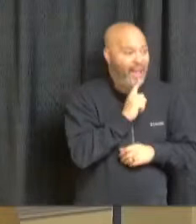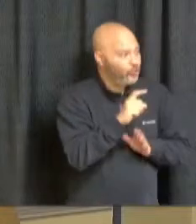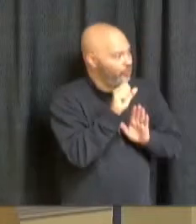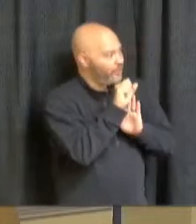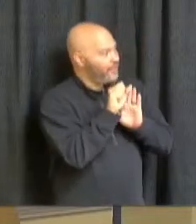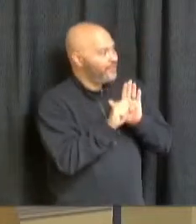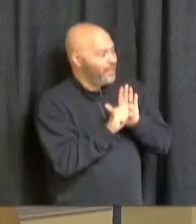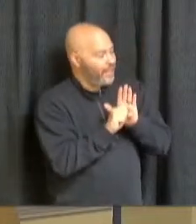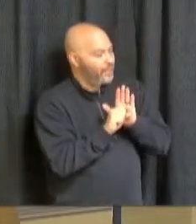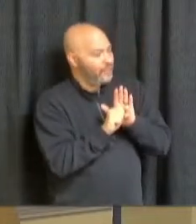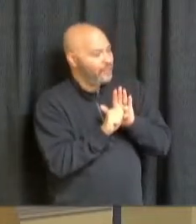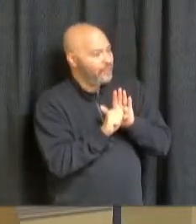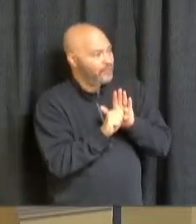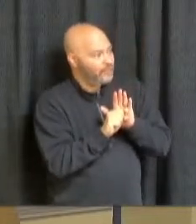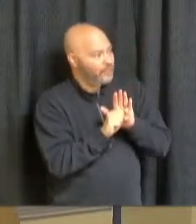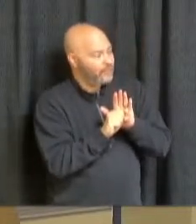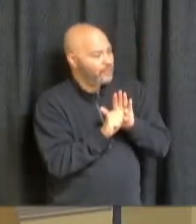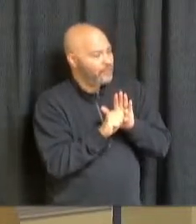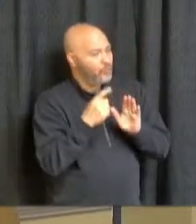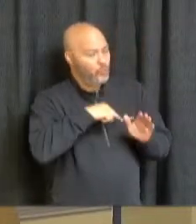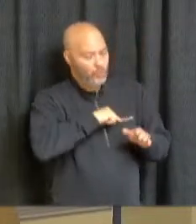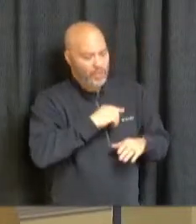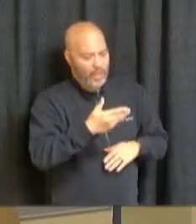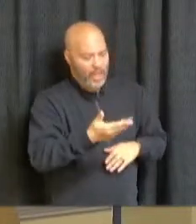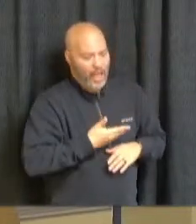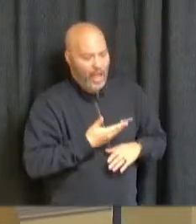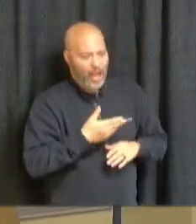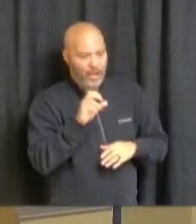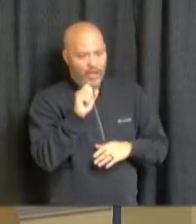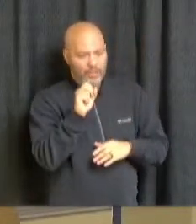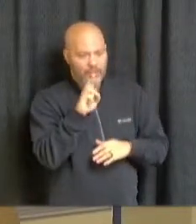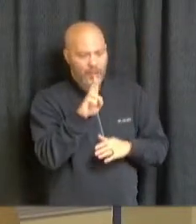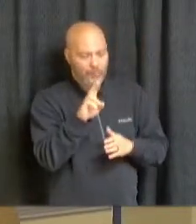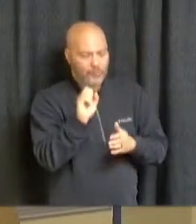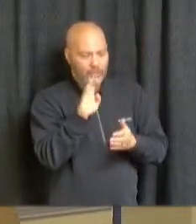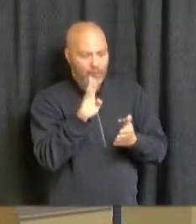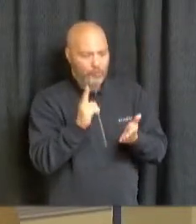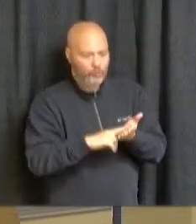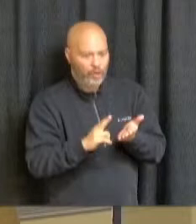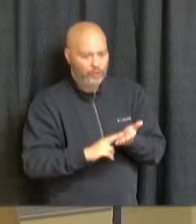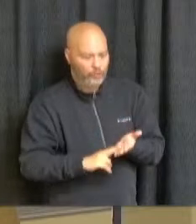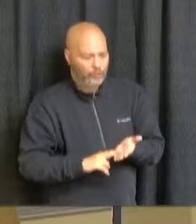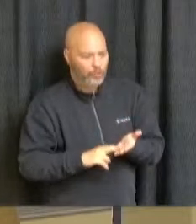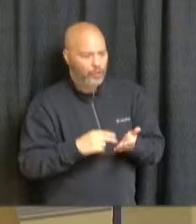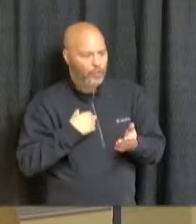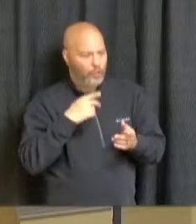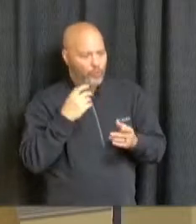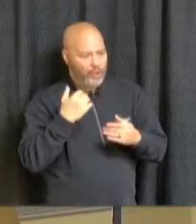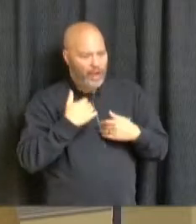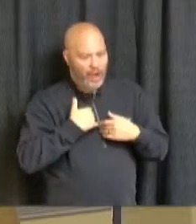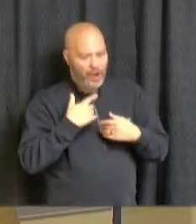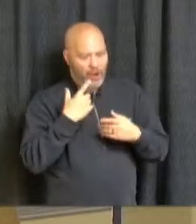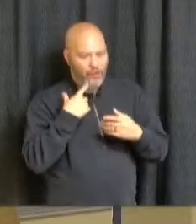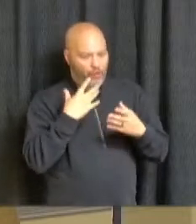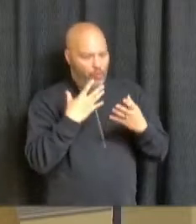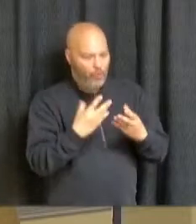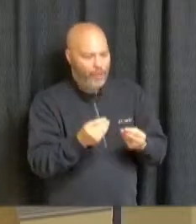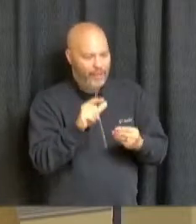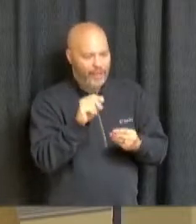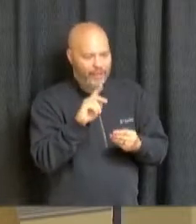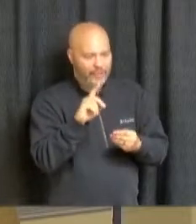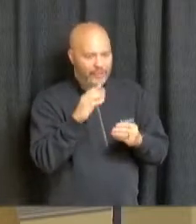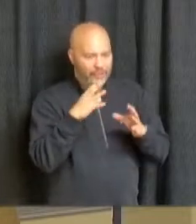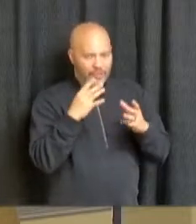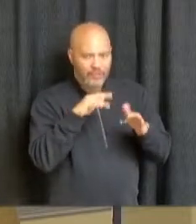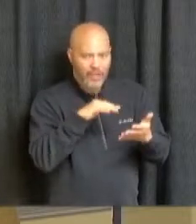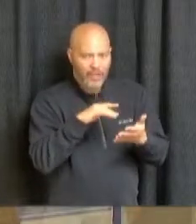state, we hire a sub-consultant to go out there and do these hydraulic determinations and wetland studies.